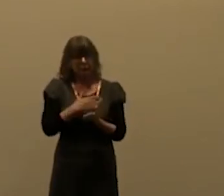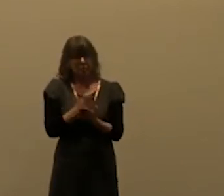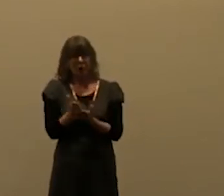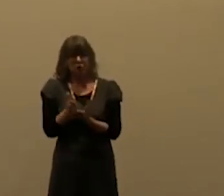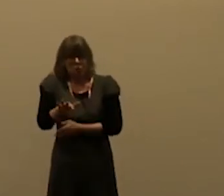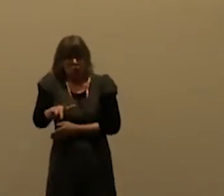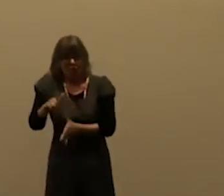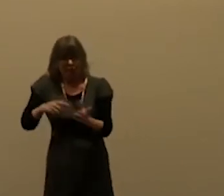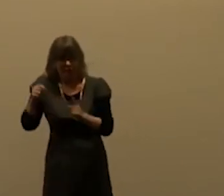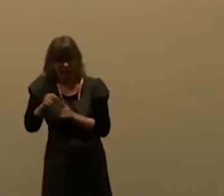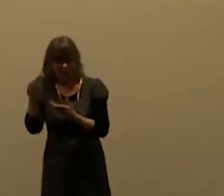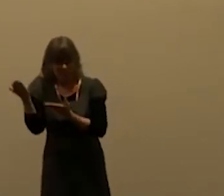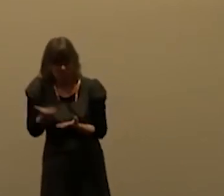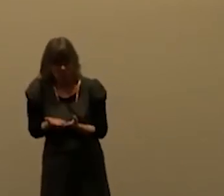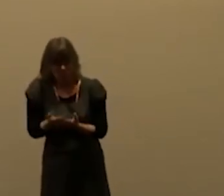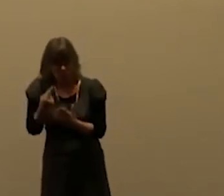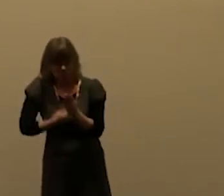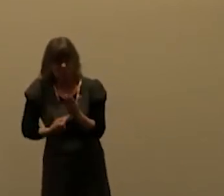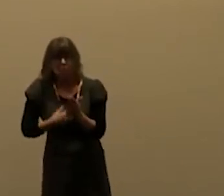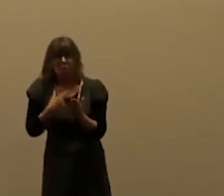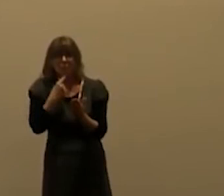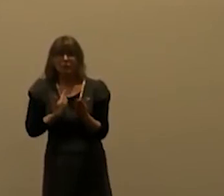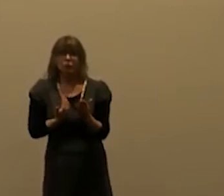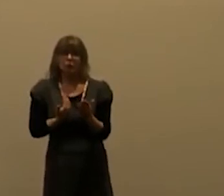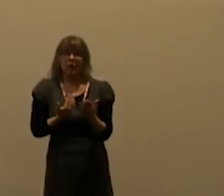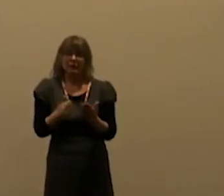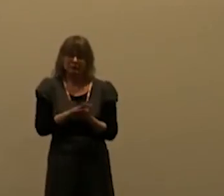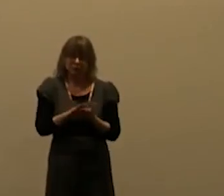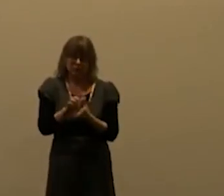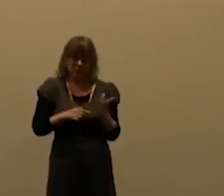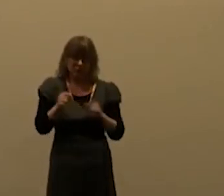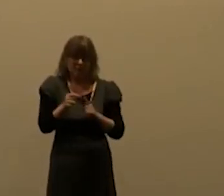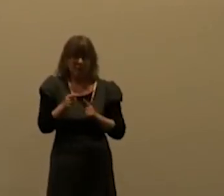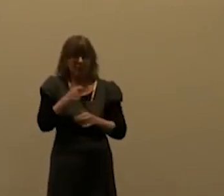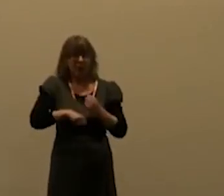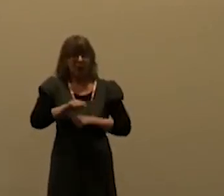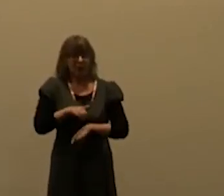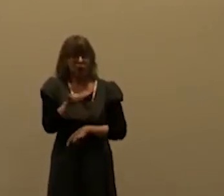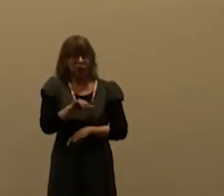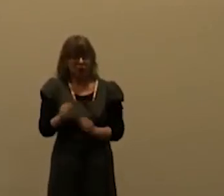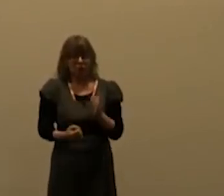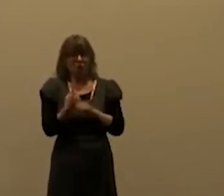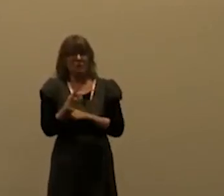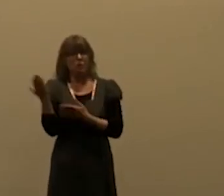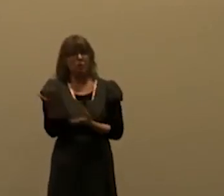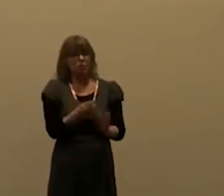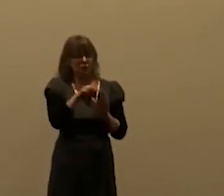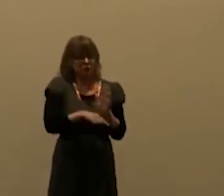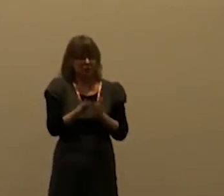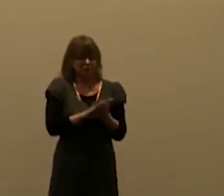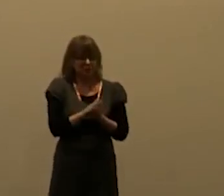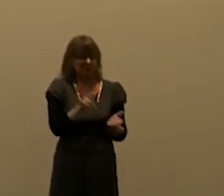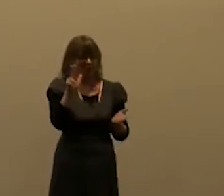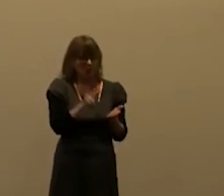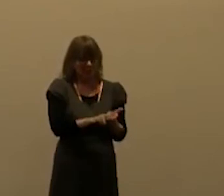there that people have written, but again, you can use this to define Azure AD apps, but you're kind of in a chicken and egg scenario. But an Azure AD app, a service principal, is a way of